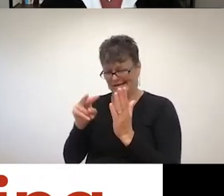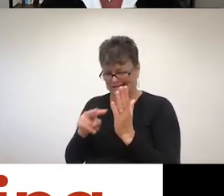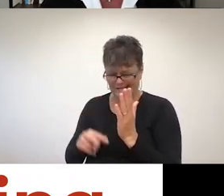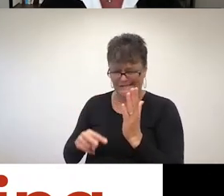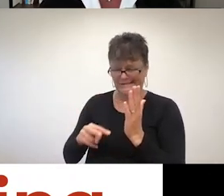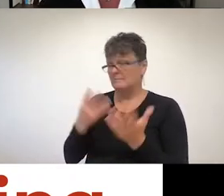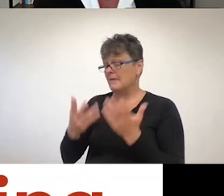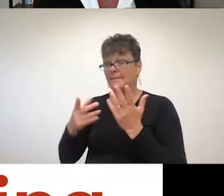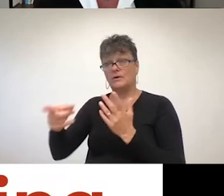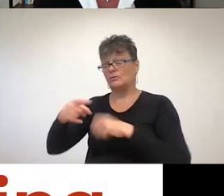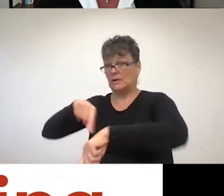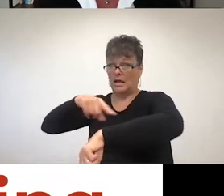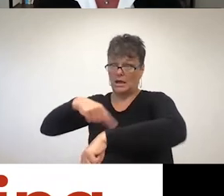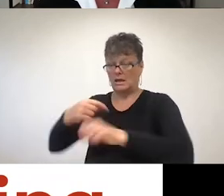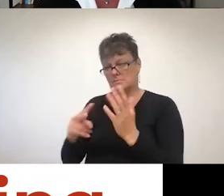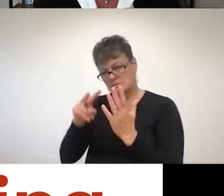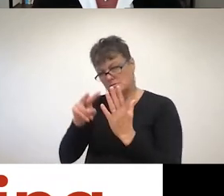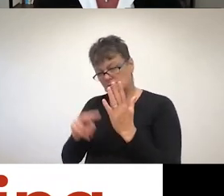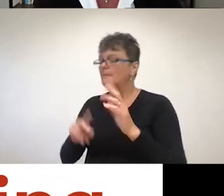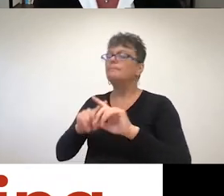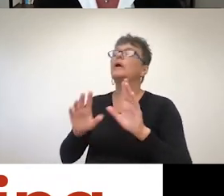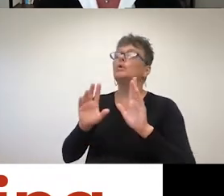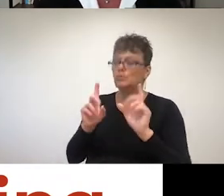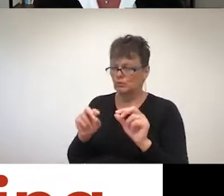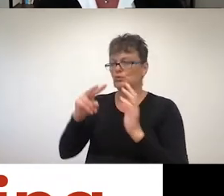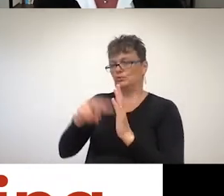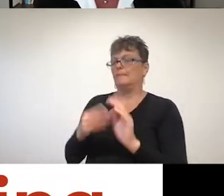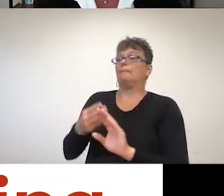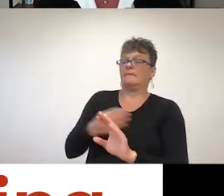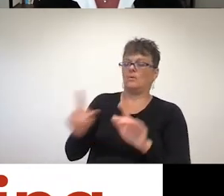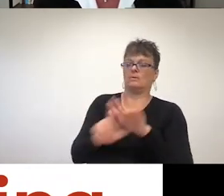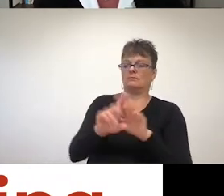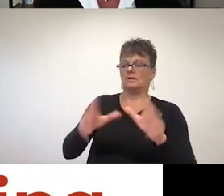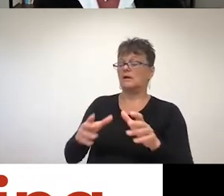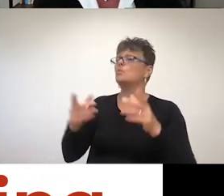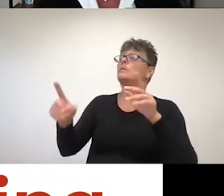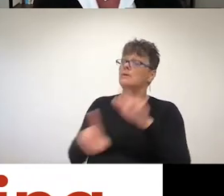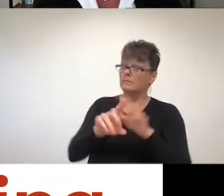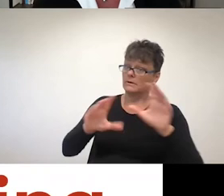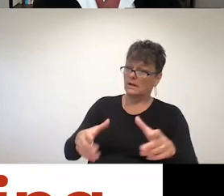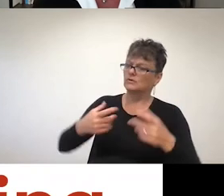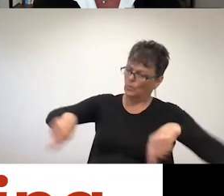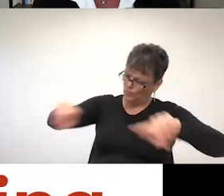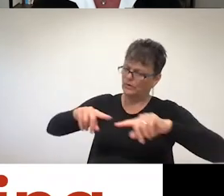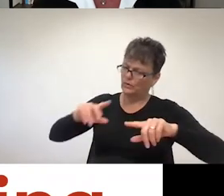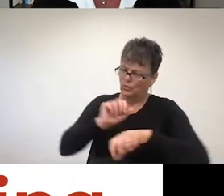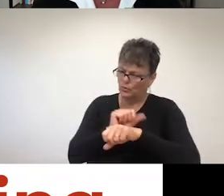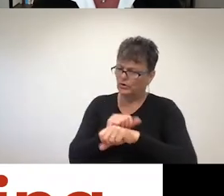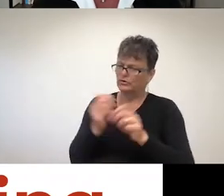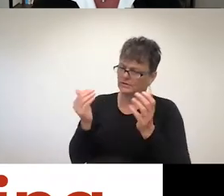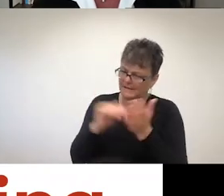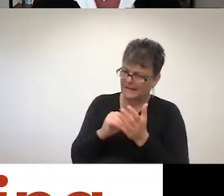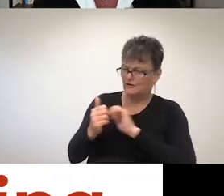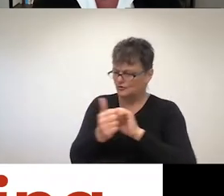exactly what everything means, get through the reading, come to class, we'll work through it together, and then after class, I strongly encourage